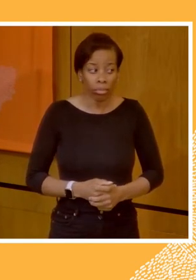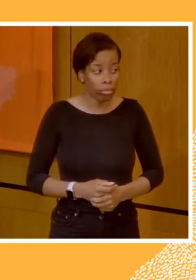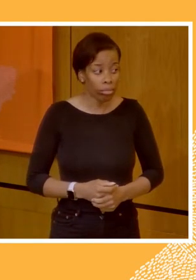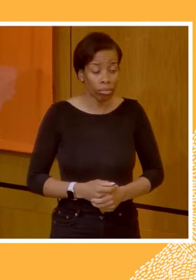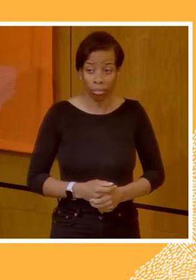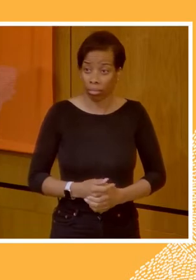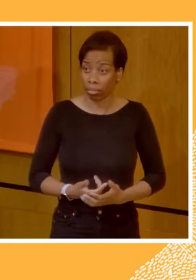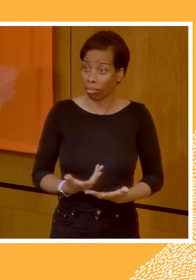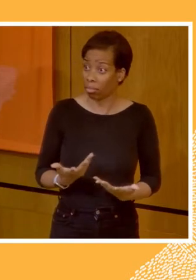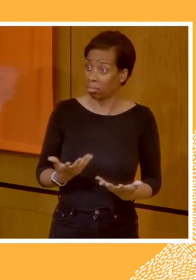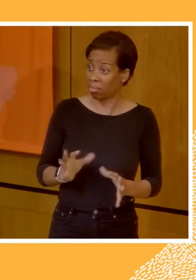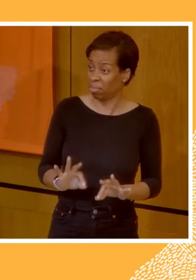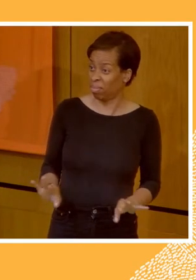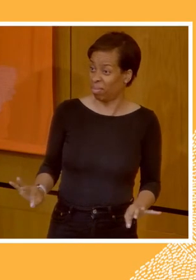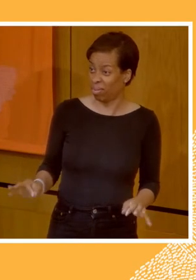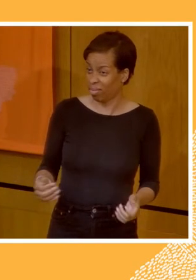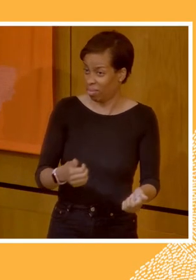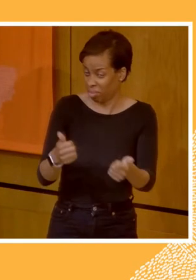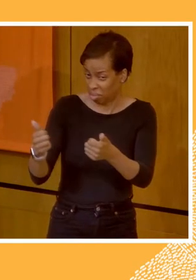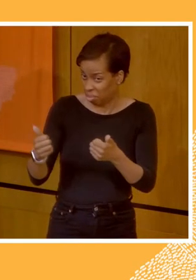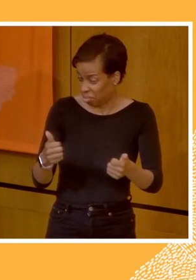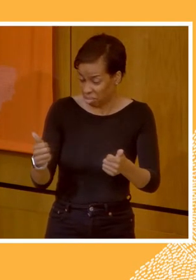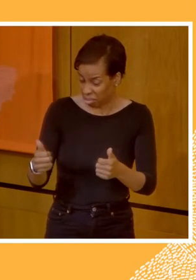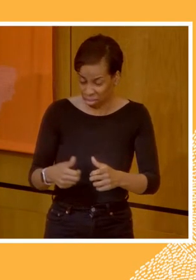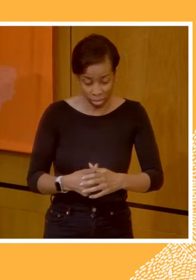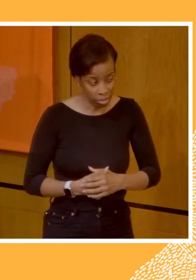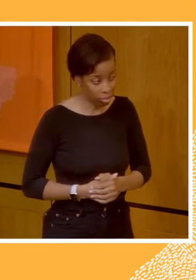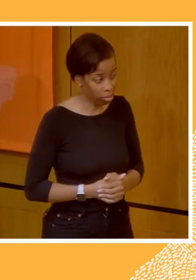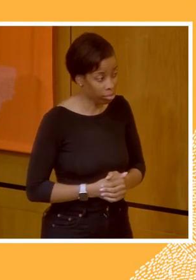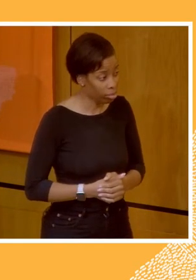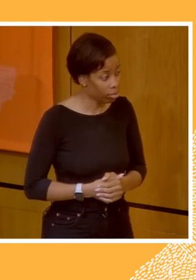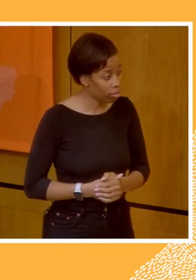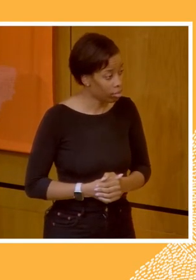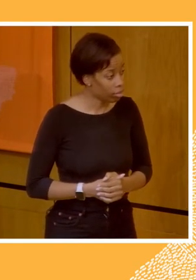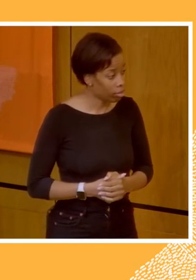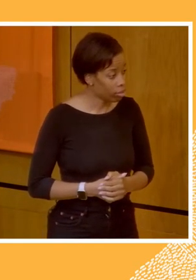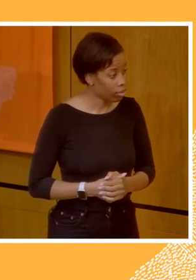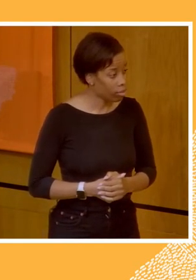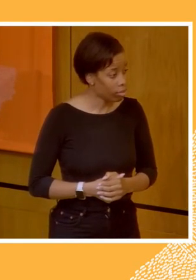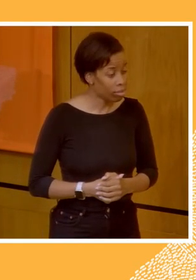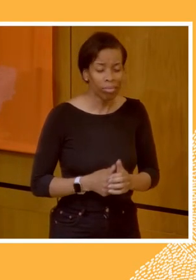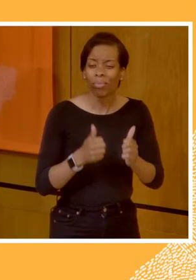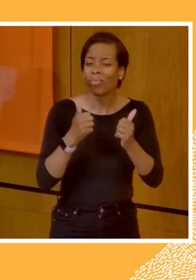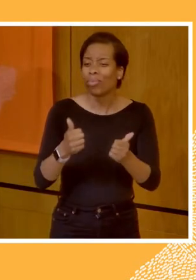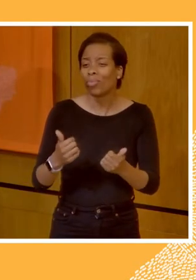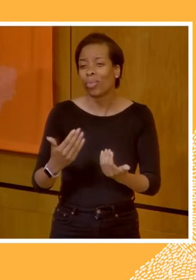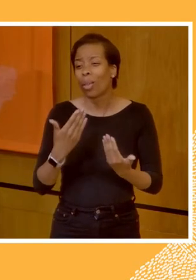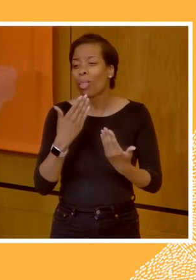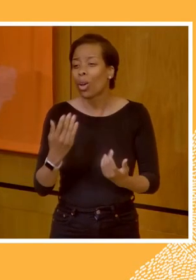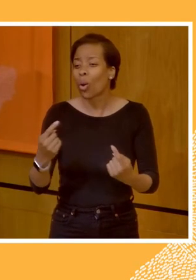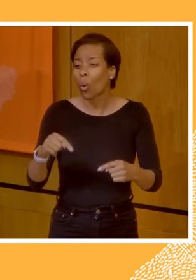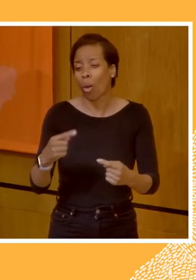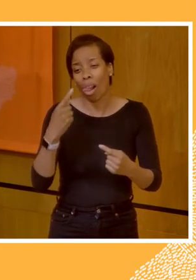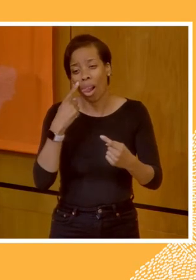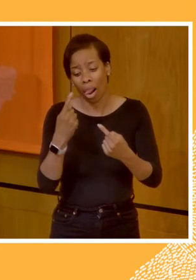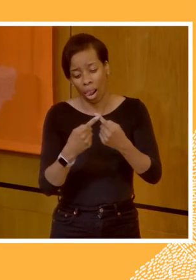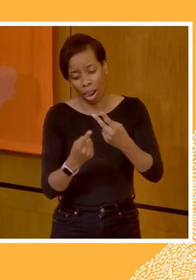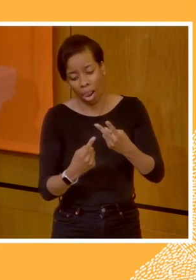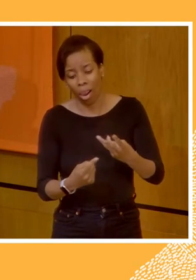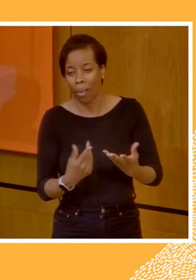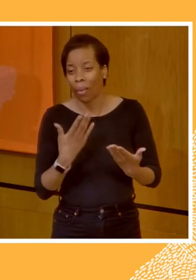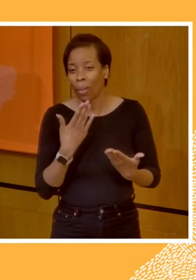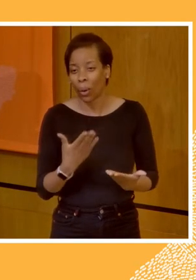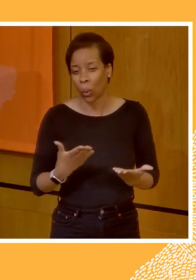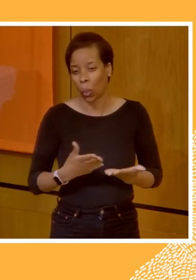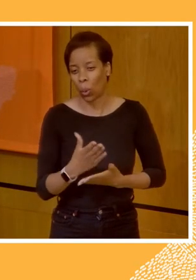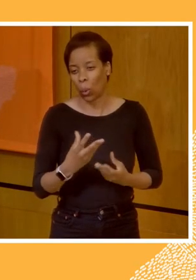It's fine if you didn't. Think about it. We can come back to it later. Cool. All right. Well, that's it. So thank you all for coming today. I'm looking forward to it.